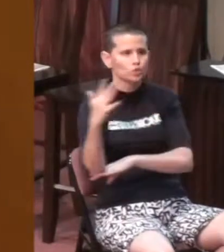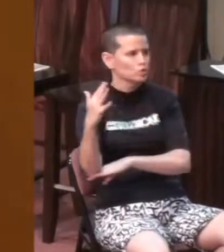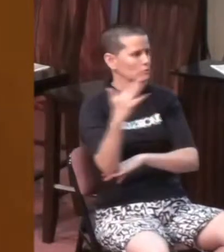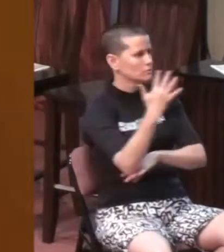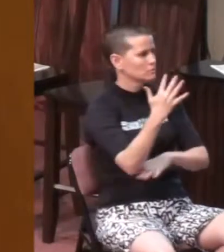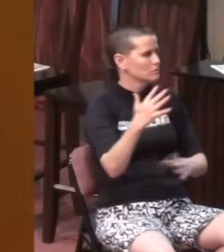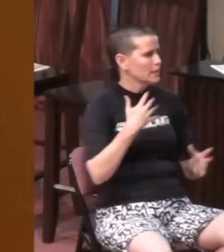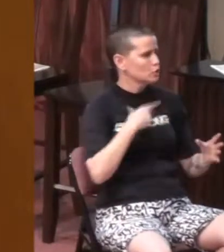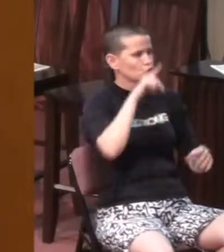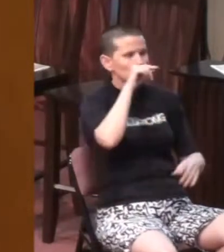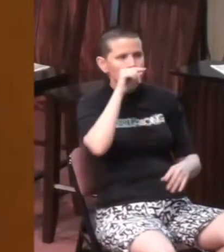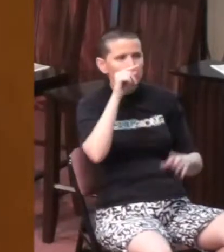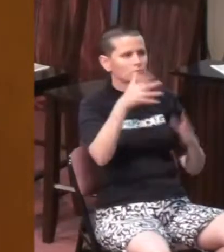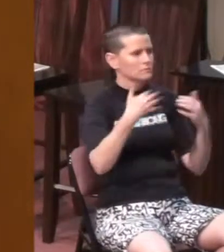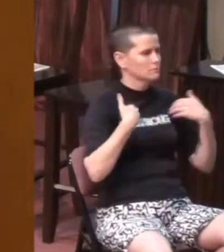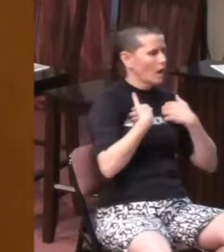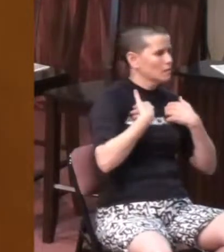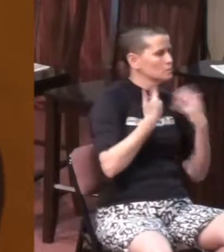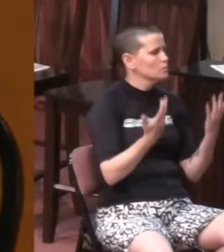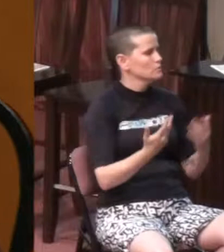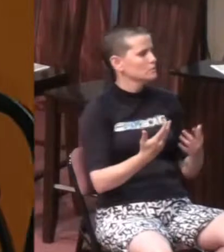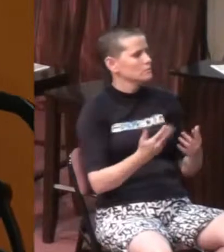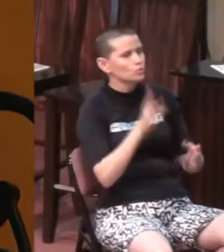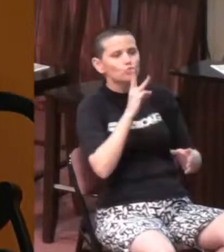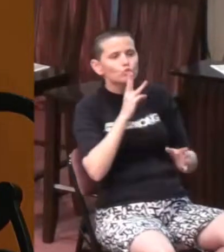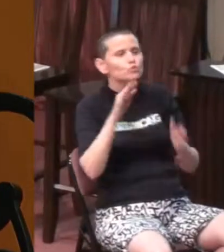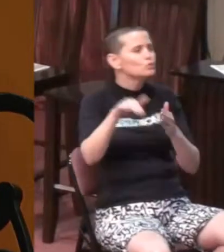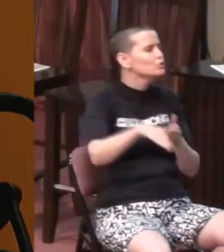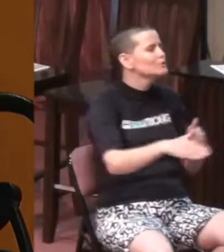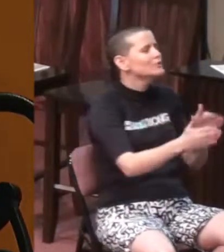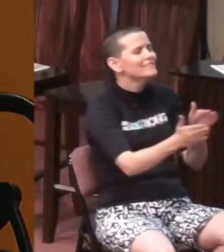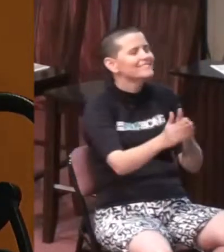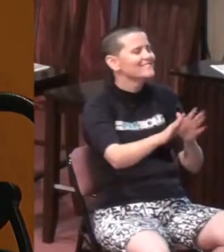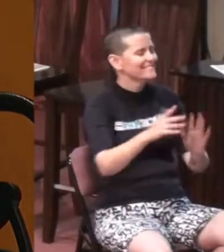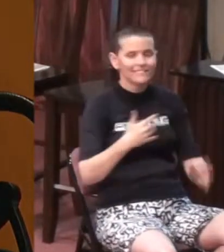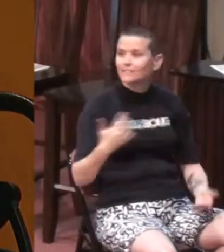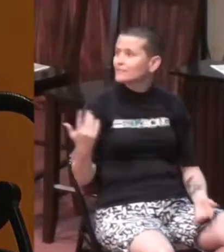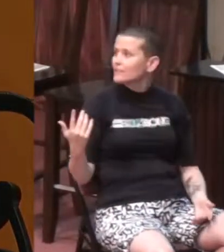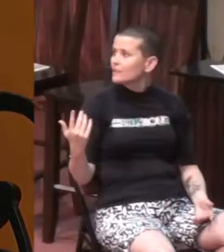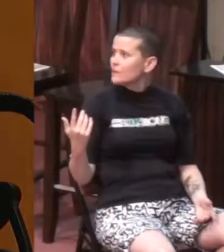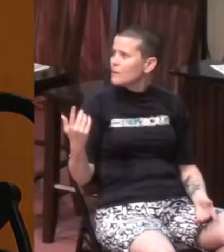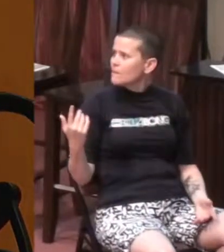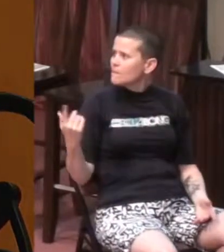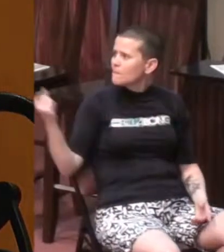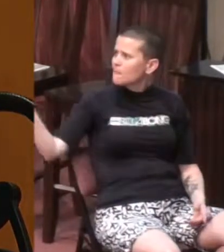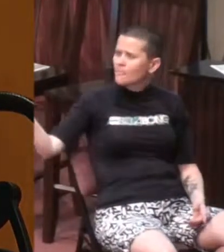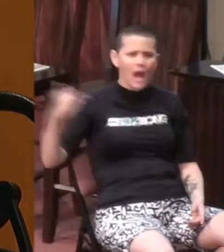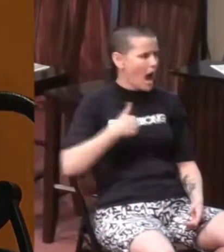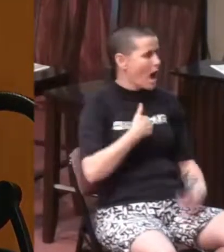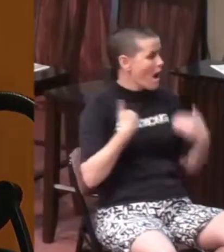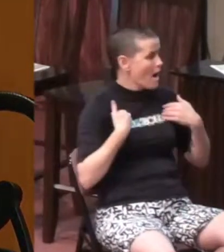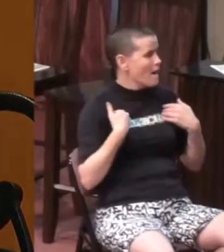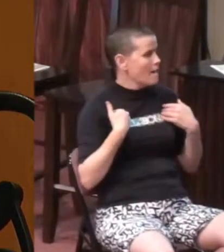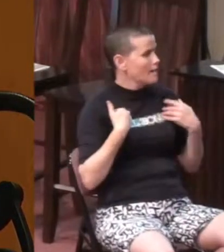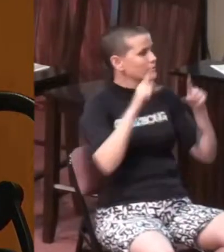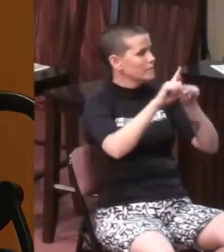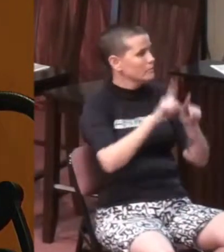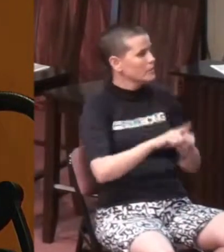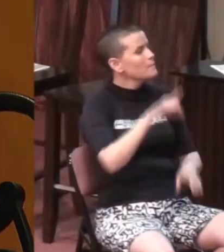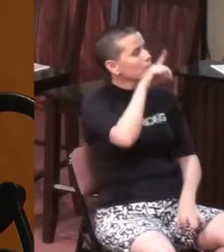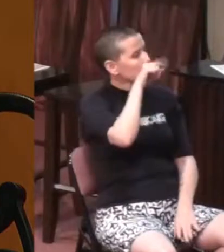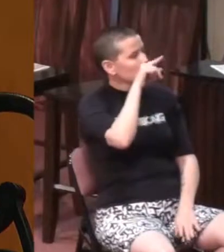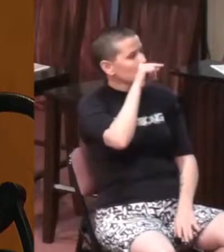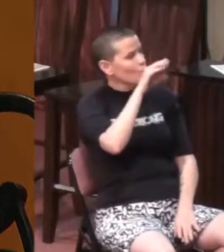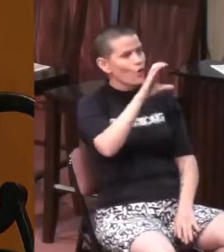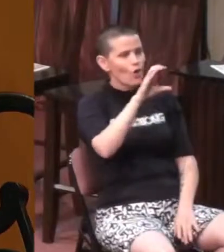Nature. Oh, streams of gold. I hear have a lot of different ways. Cardinals being one of them, by the